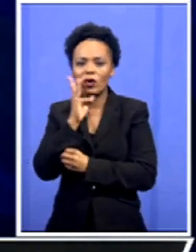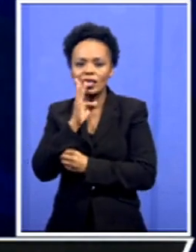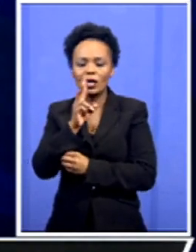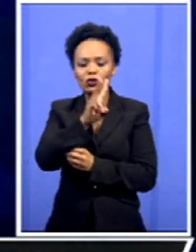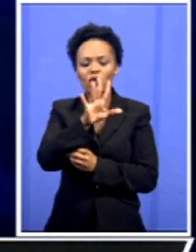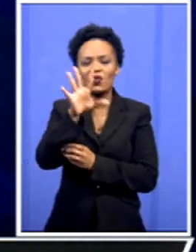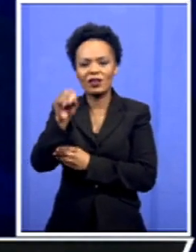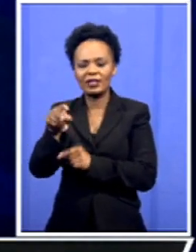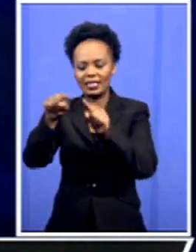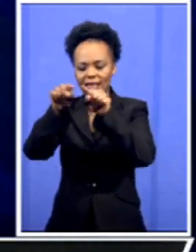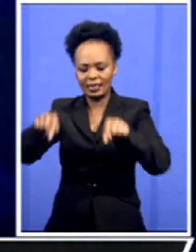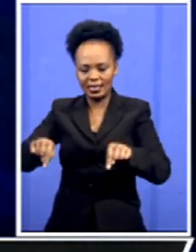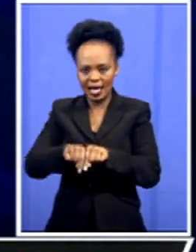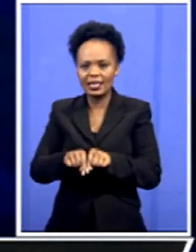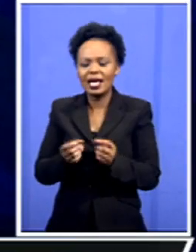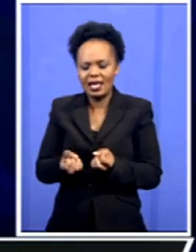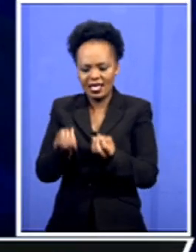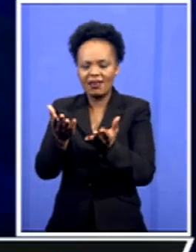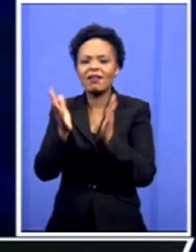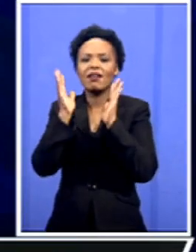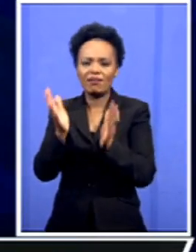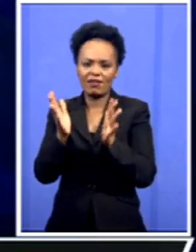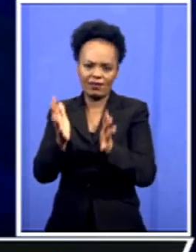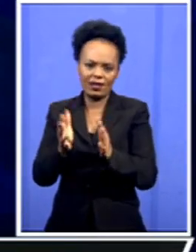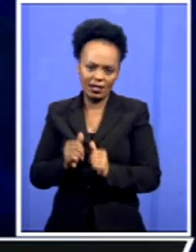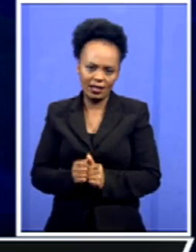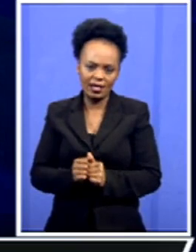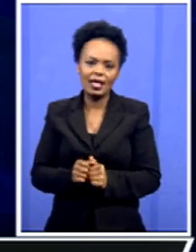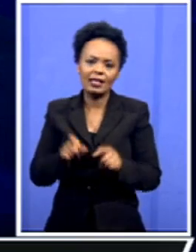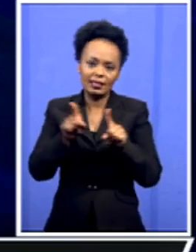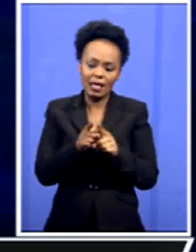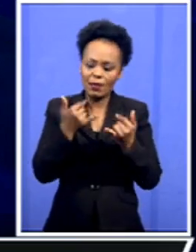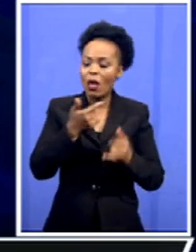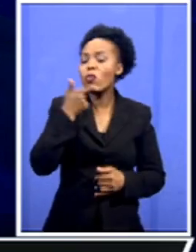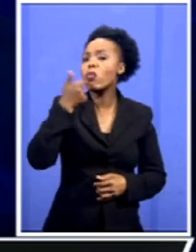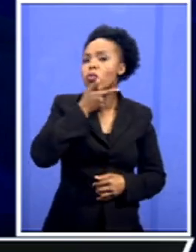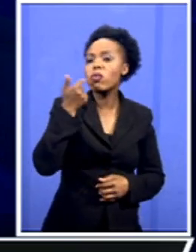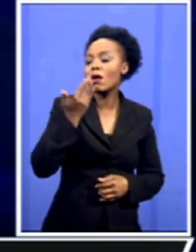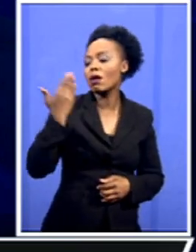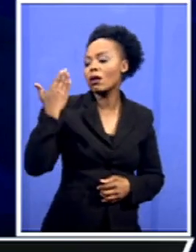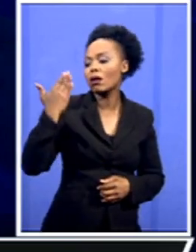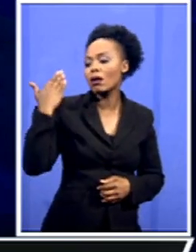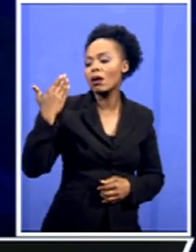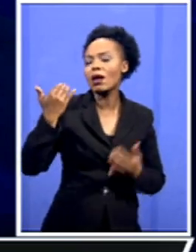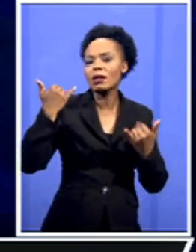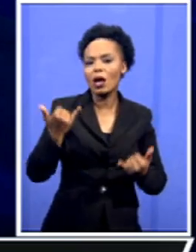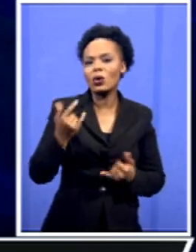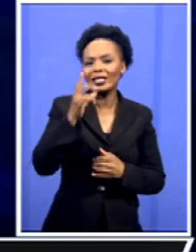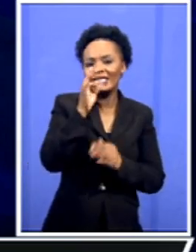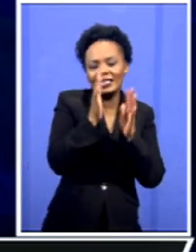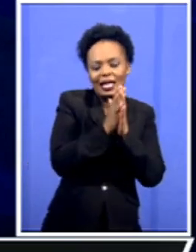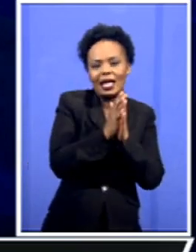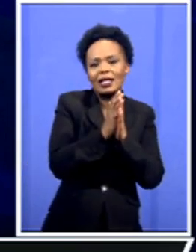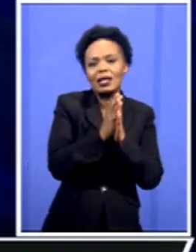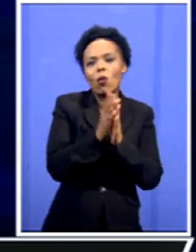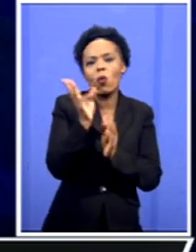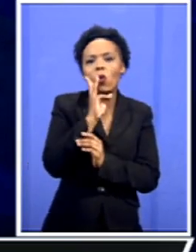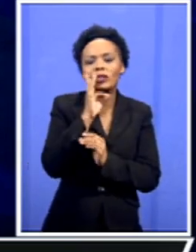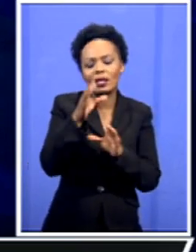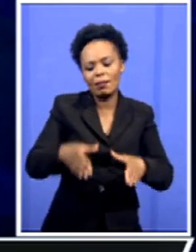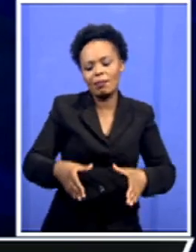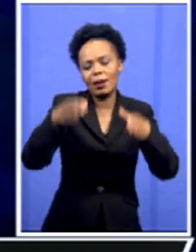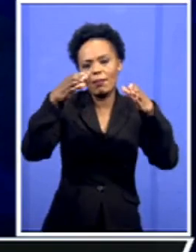that we have given our people. We've also, Sakina, recently unveiled a 10 megaliter water reservoir that